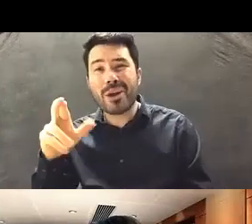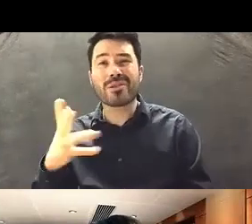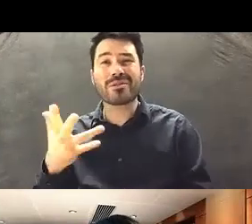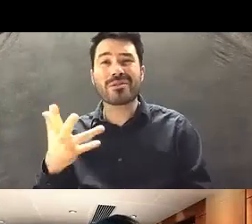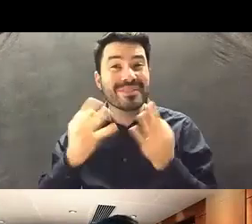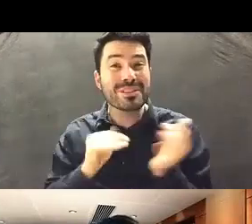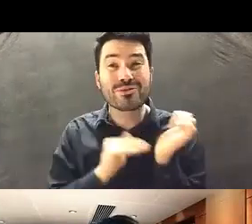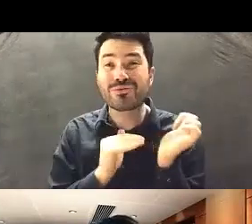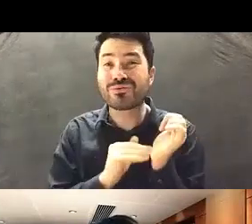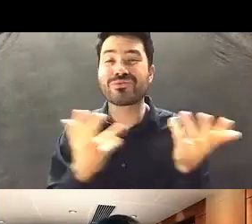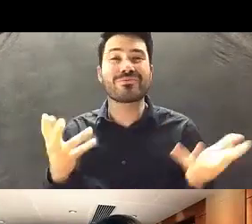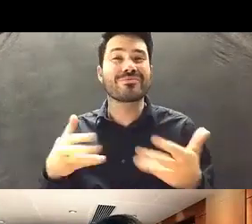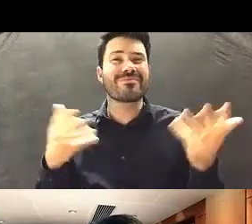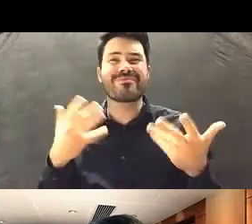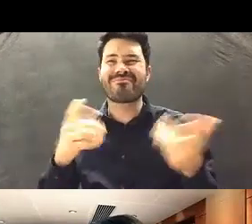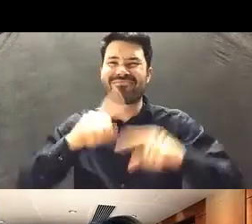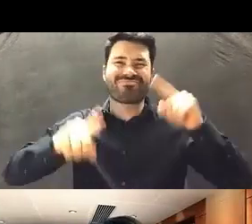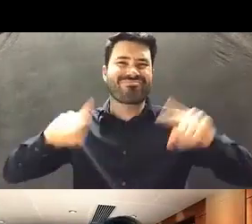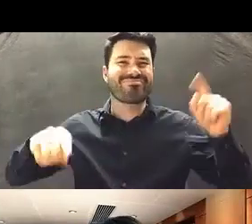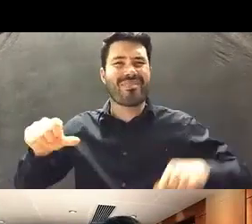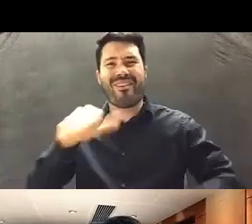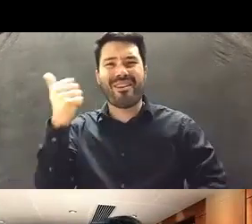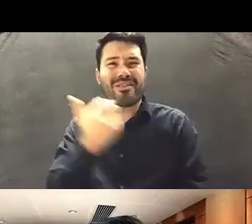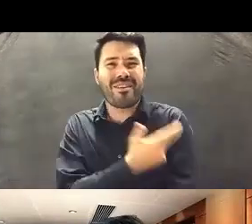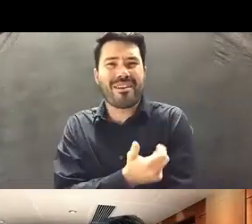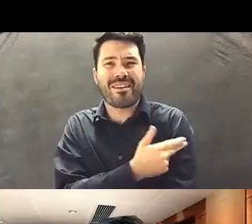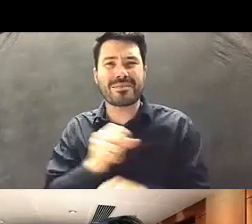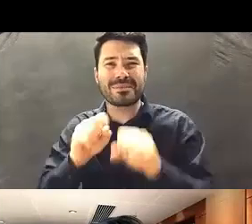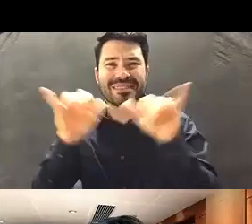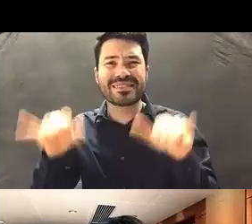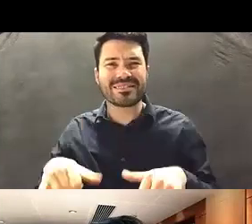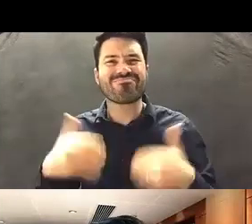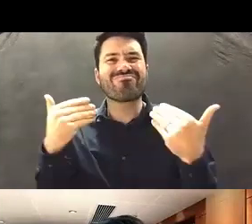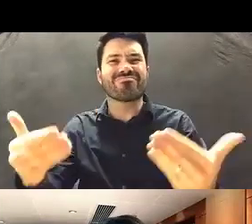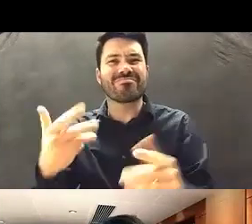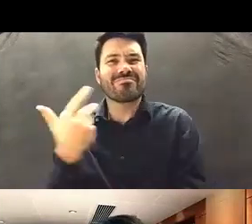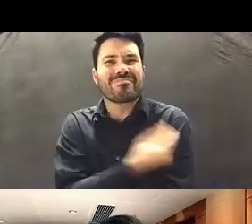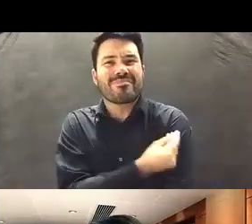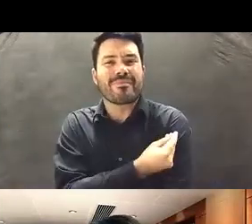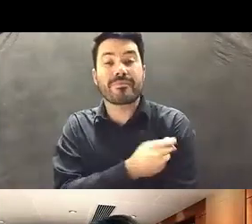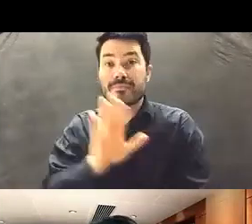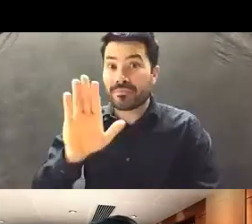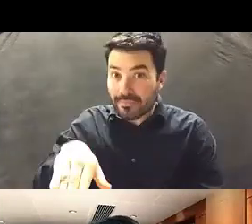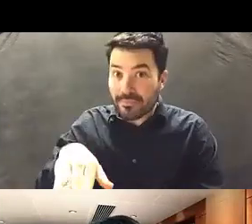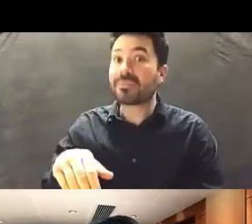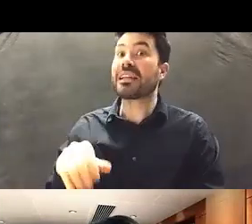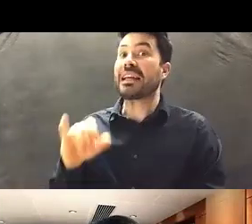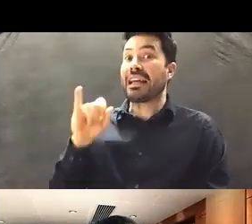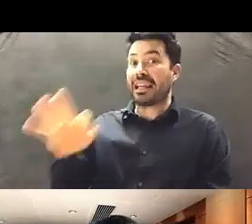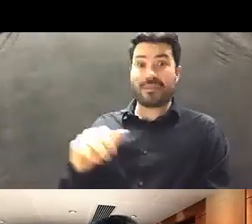shot, as well as the various health systems. We remind you that if you receive your flu shot outside